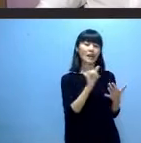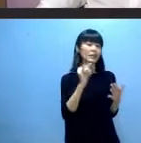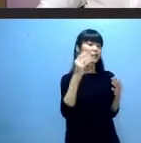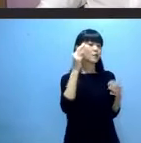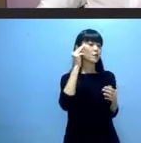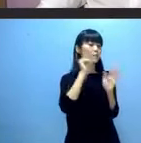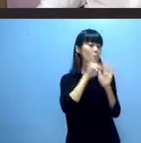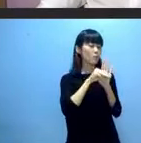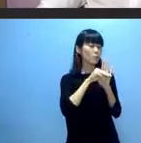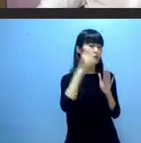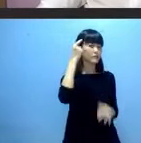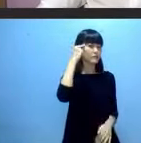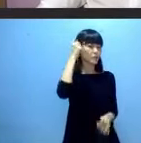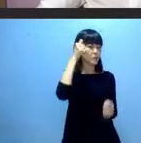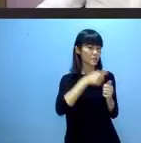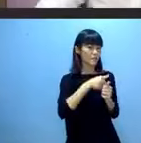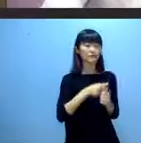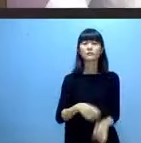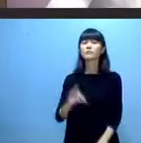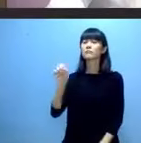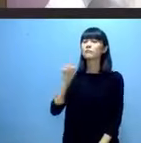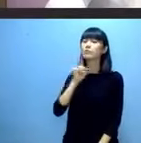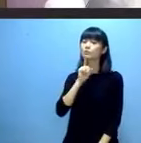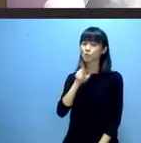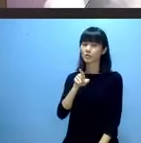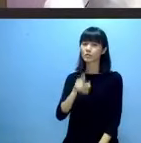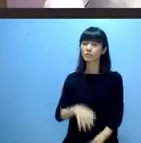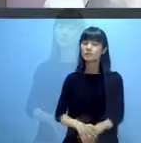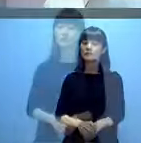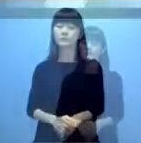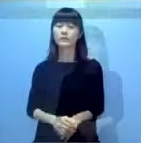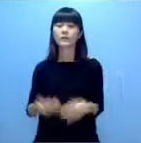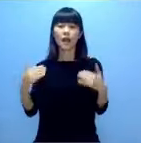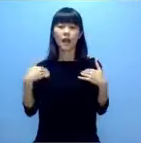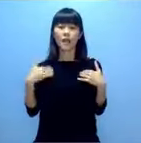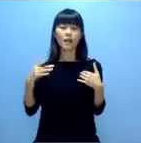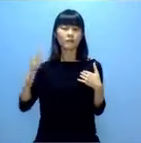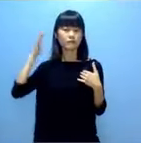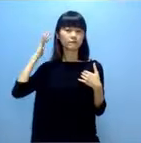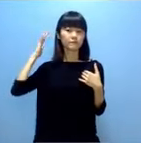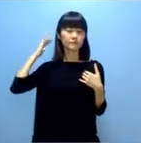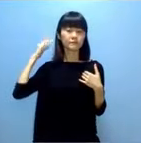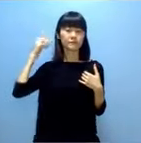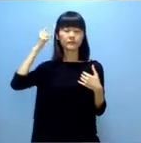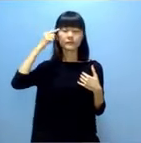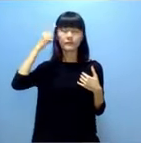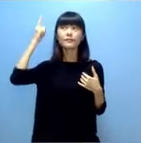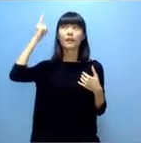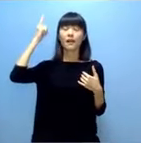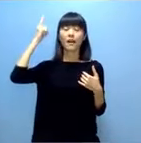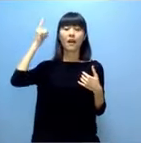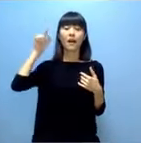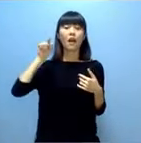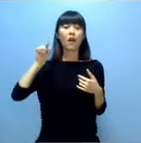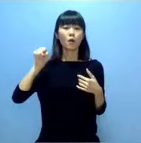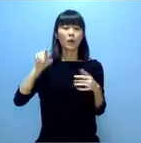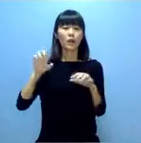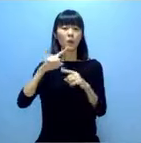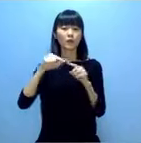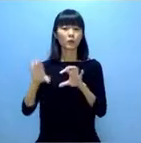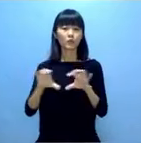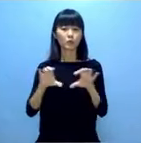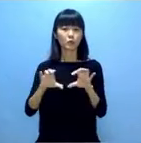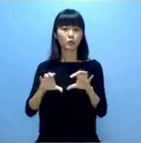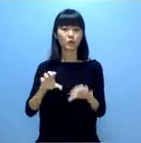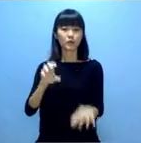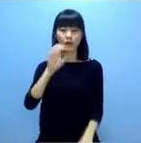Oh, for sure. The light bulb moments that I had was definitely when we were doing SS with you.